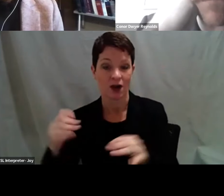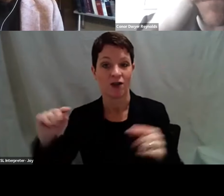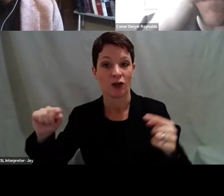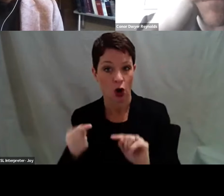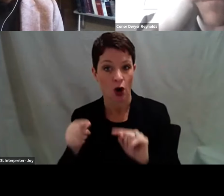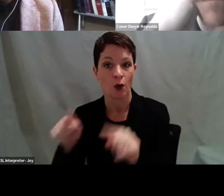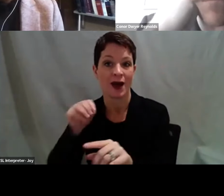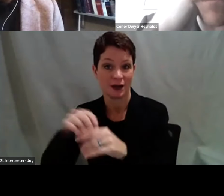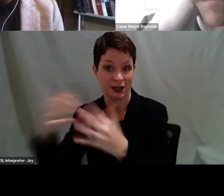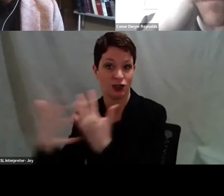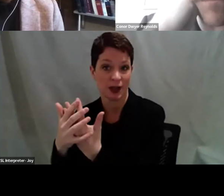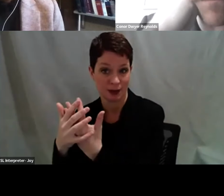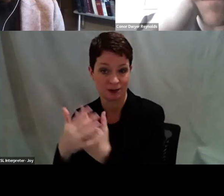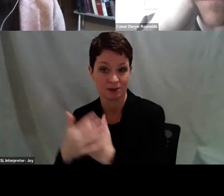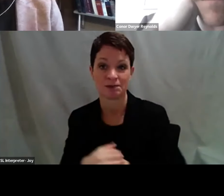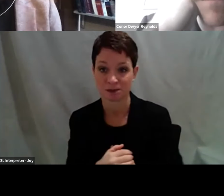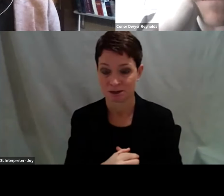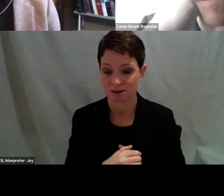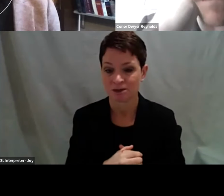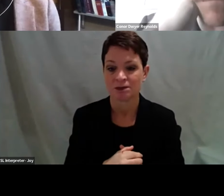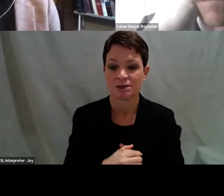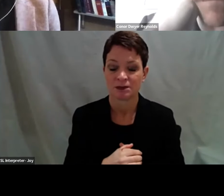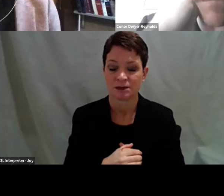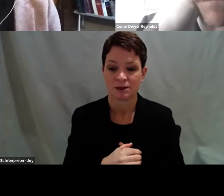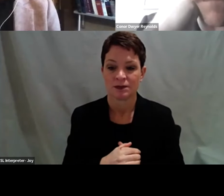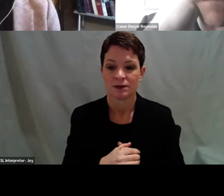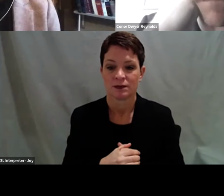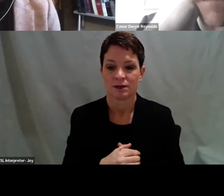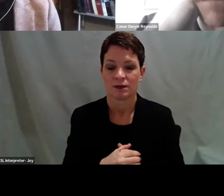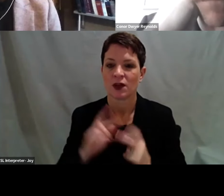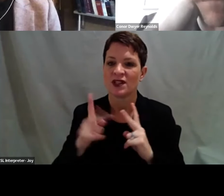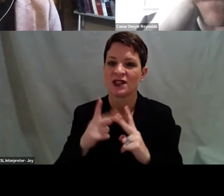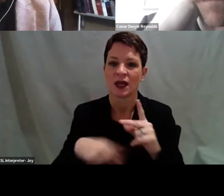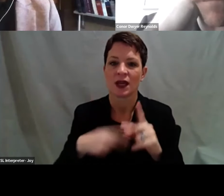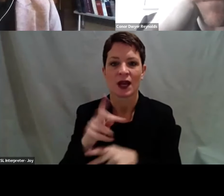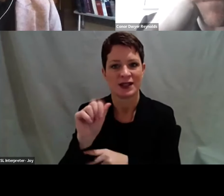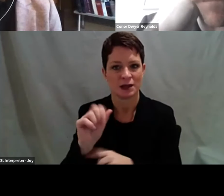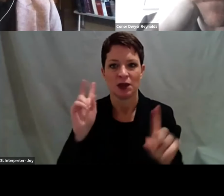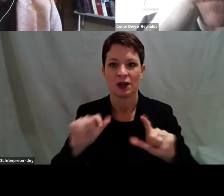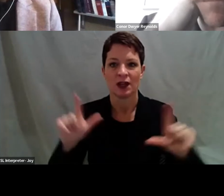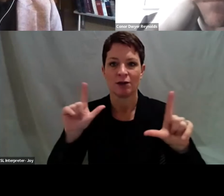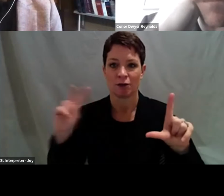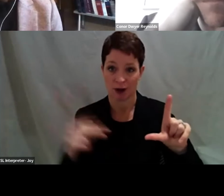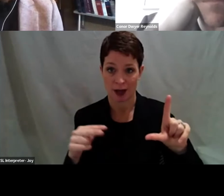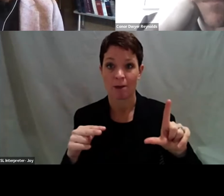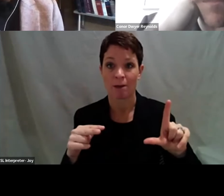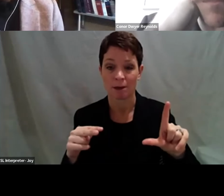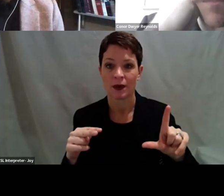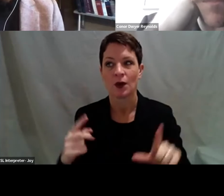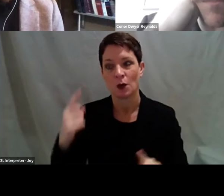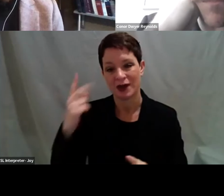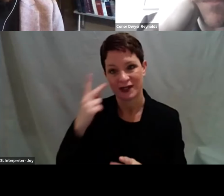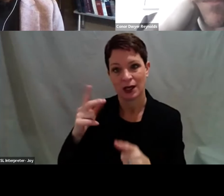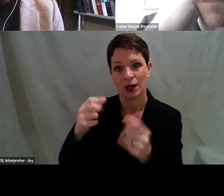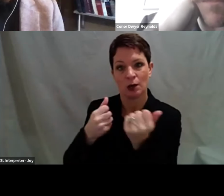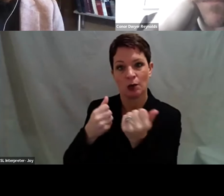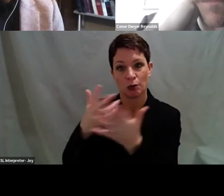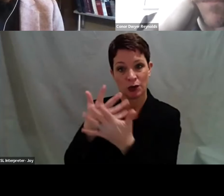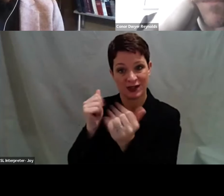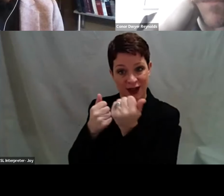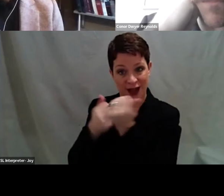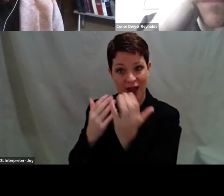while incarcerated. Now, there's a second type of disability frame that we see prison advocates